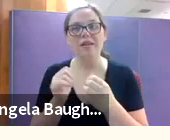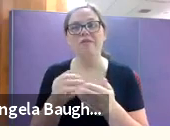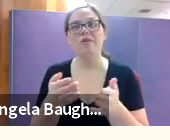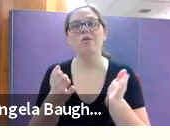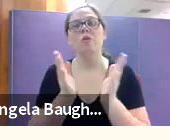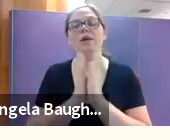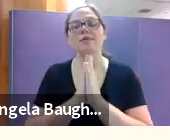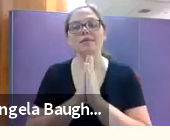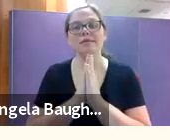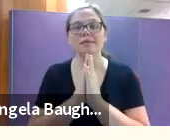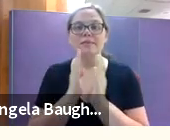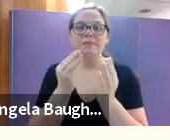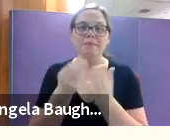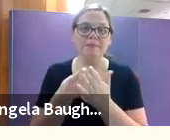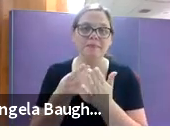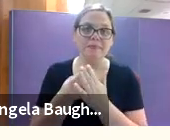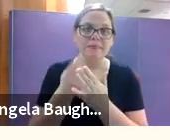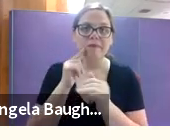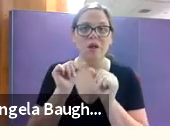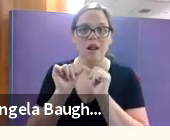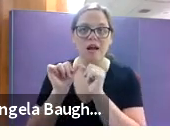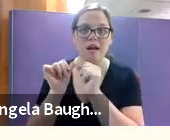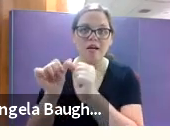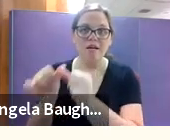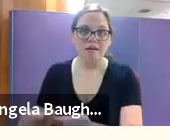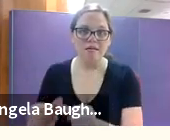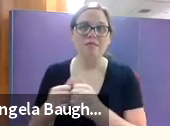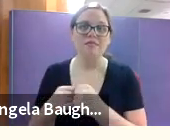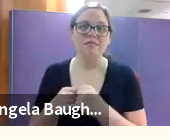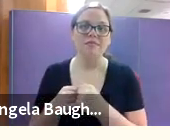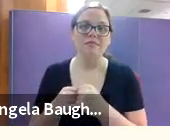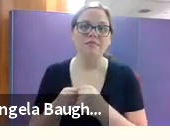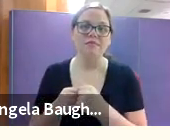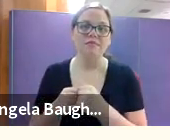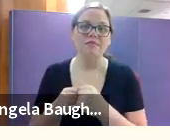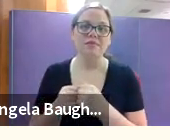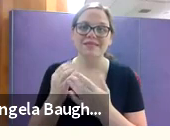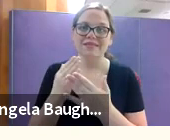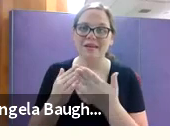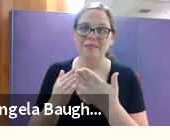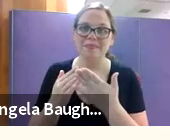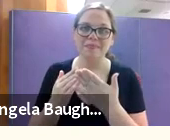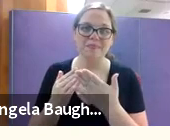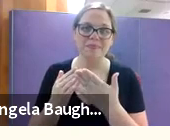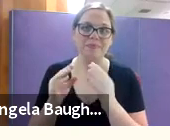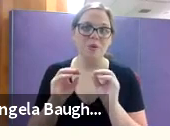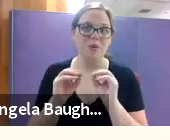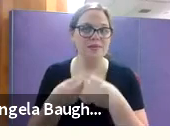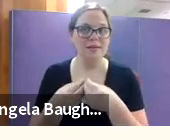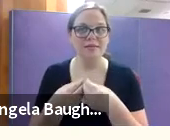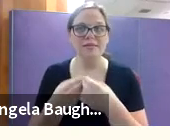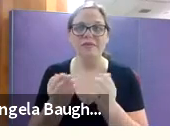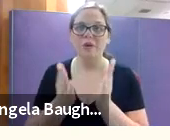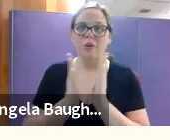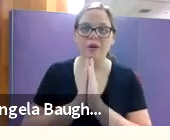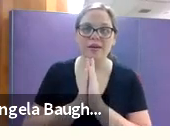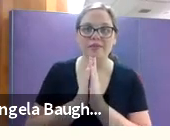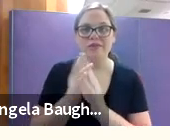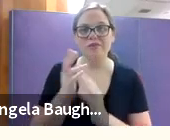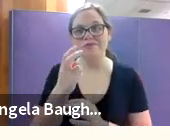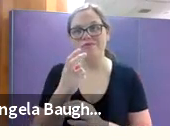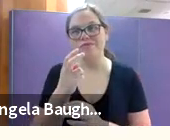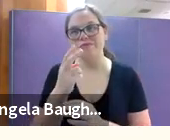requested funds for a longer period of time. So some of them, some organizations requested funds for 2